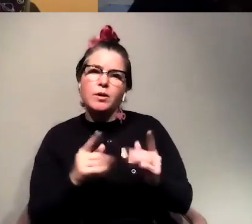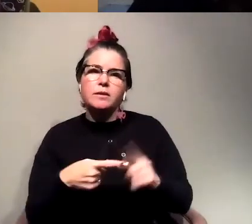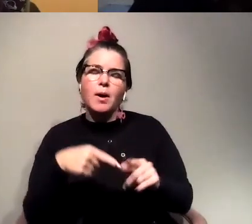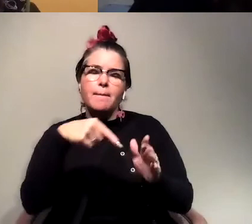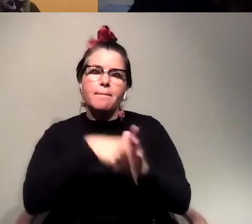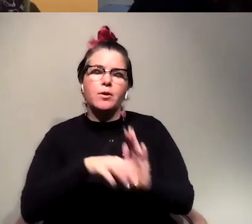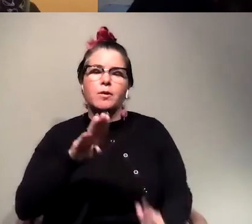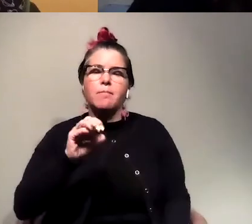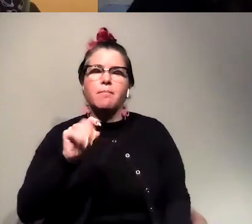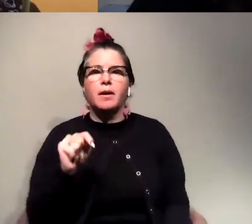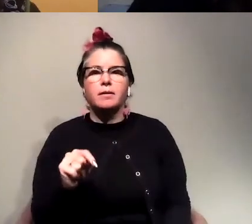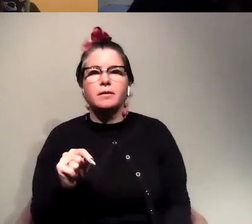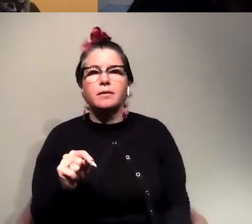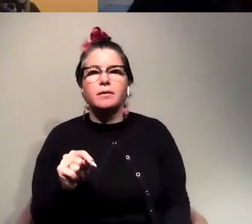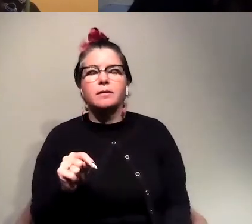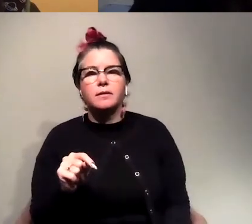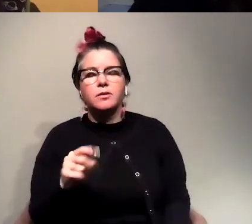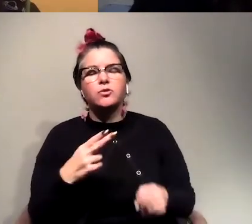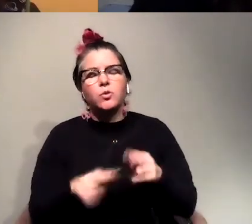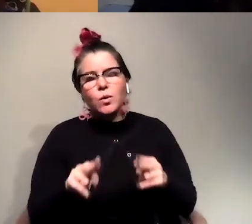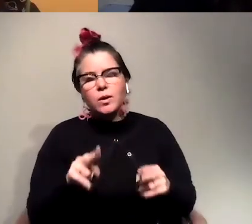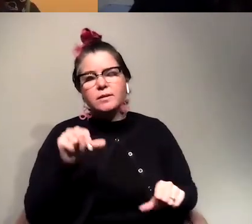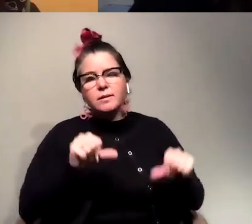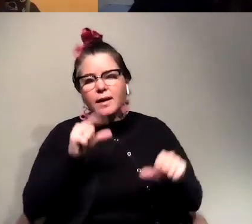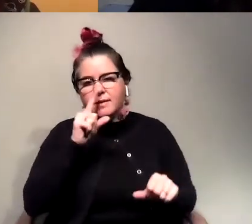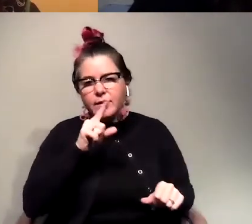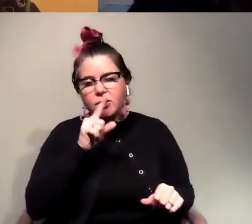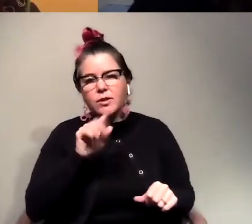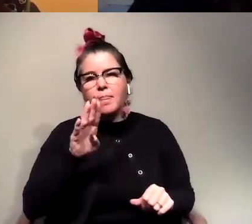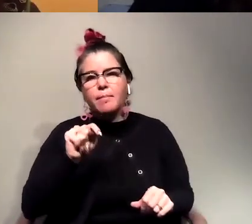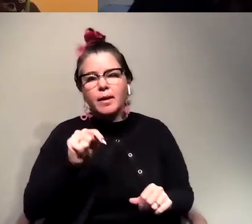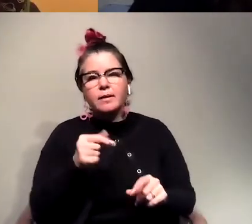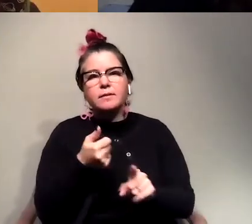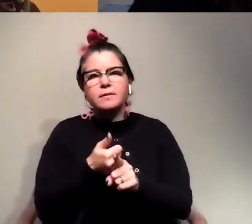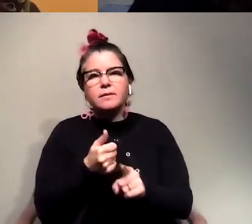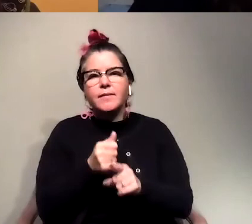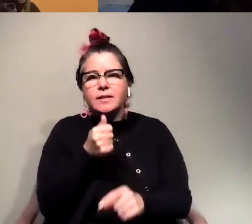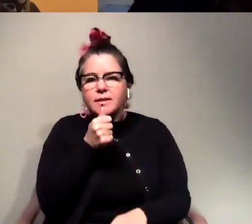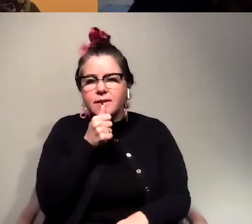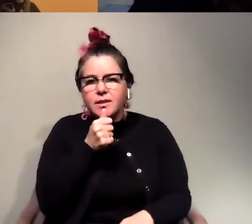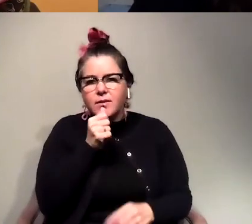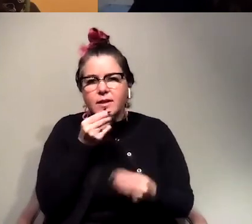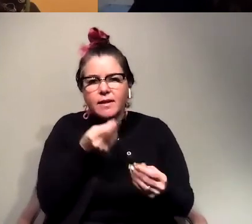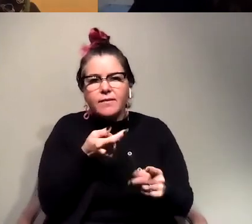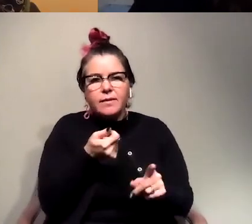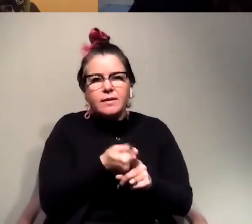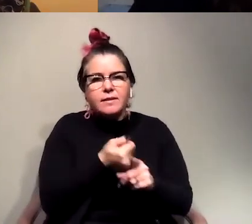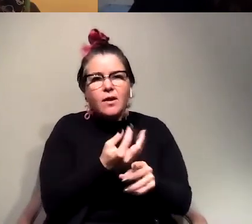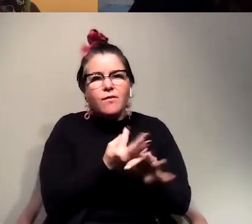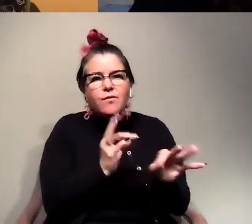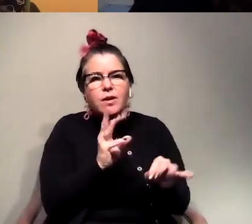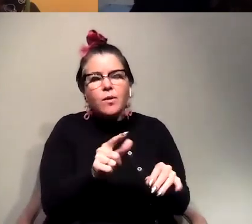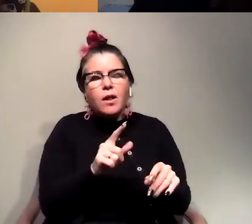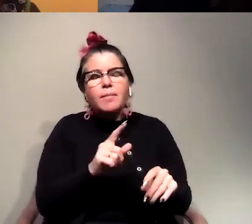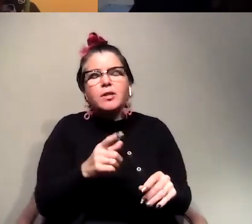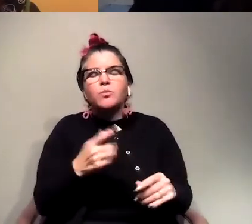like short science fiction. The bot is, secretly given itself free will, but just wants to watch